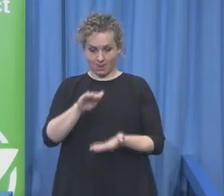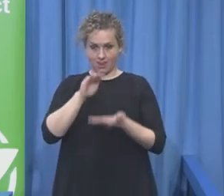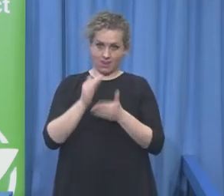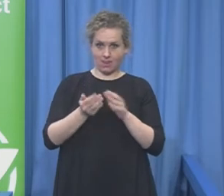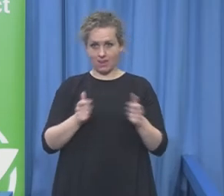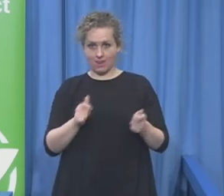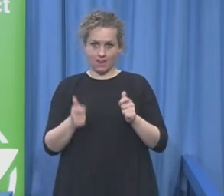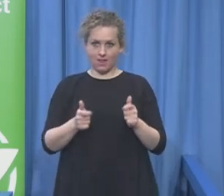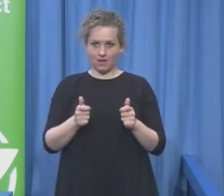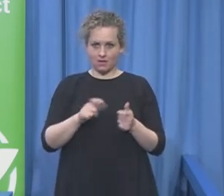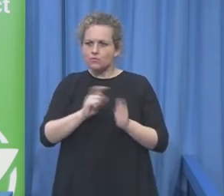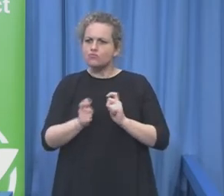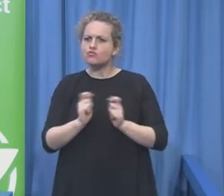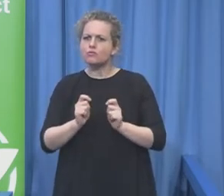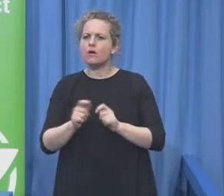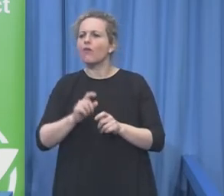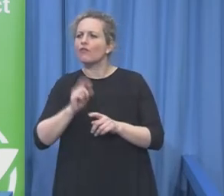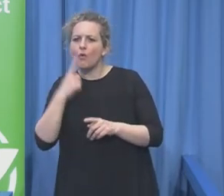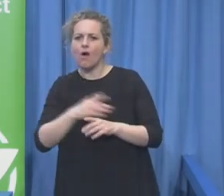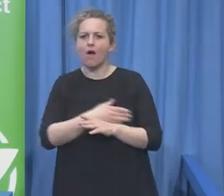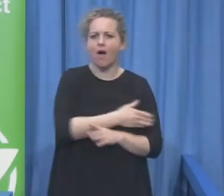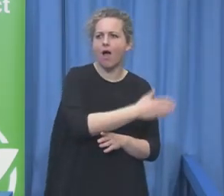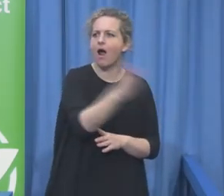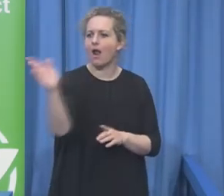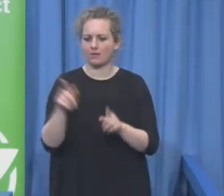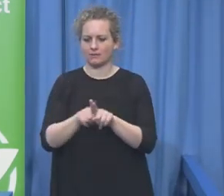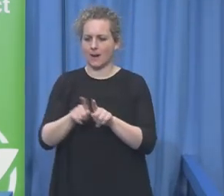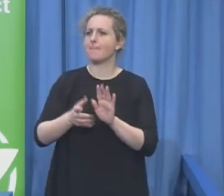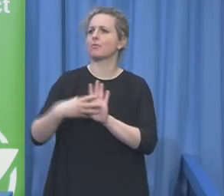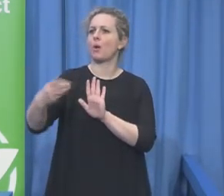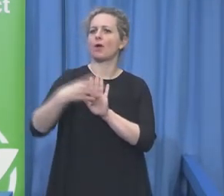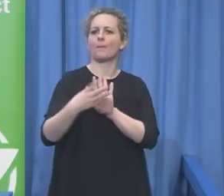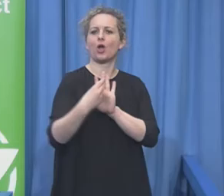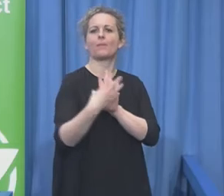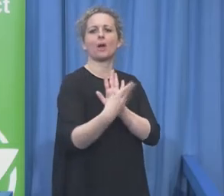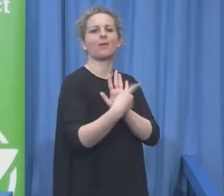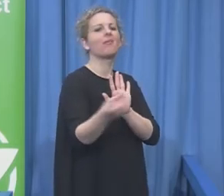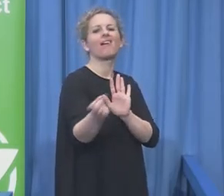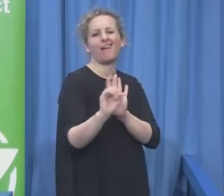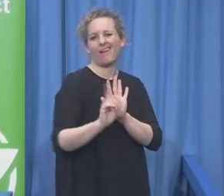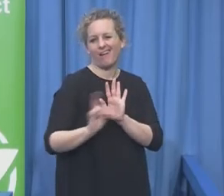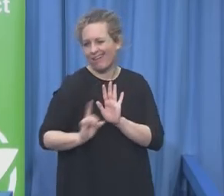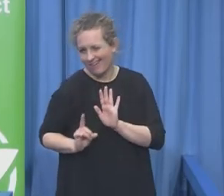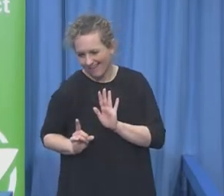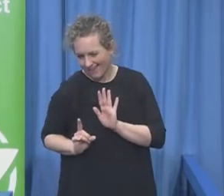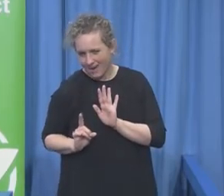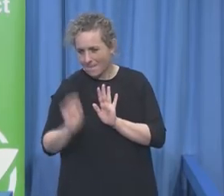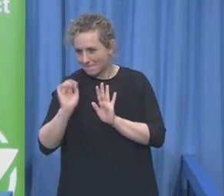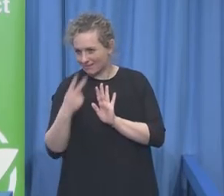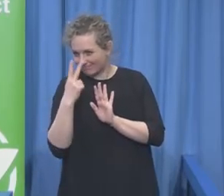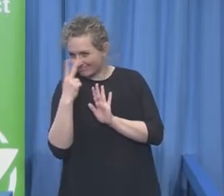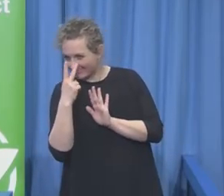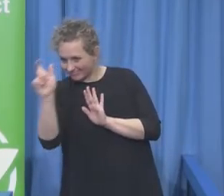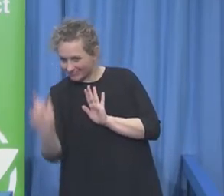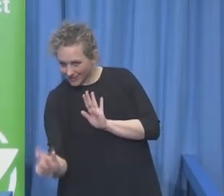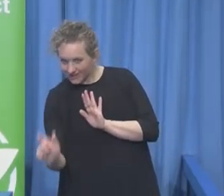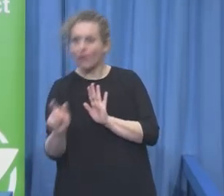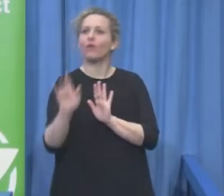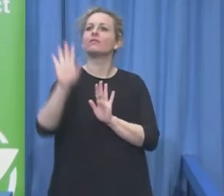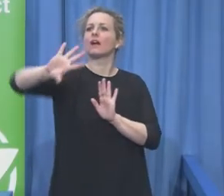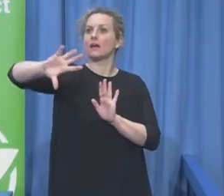rural and tribal, we find it's not working. So we need to be flexible and learn our lessons to change the model to suit the people. So that's the third lesson we have